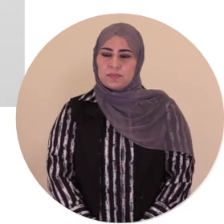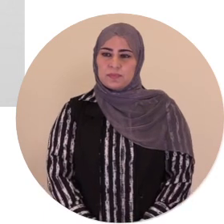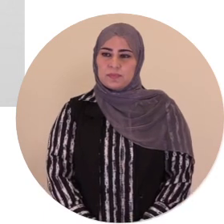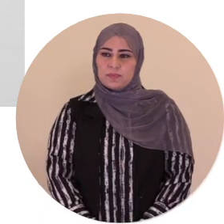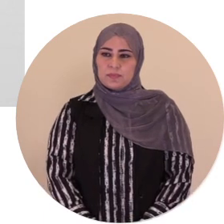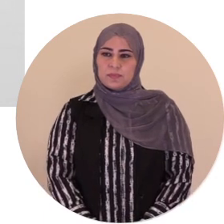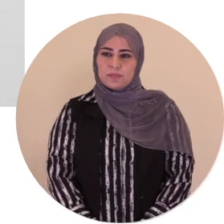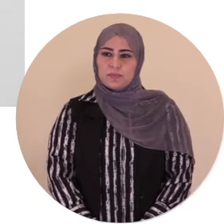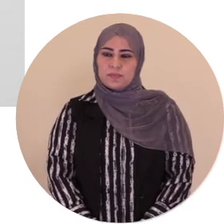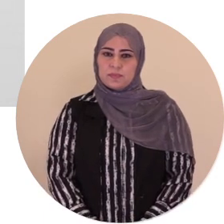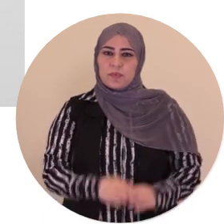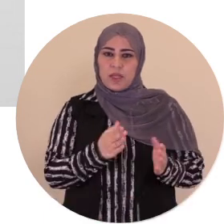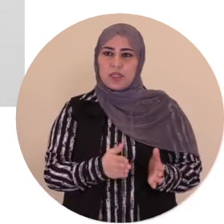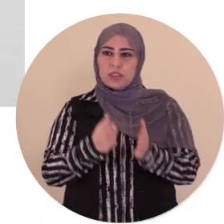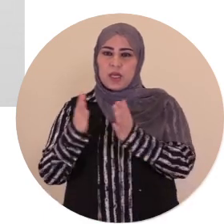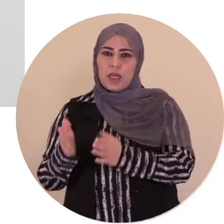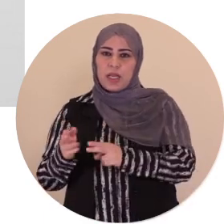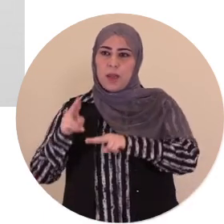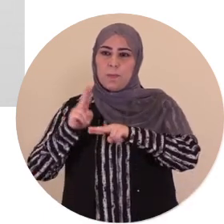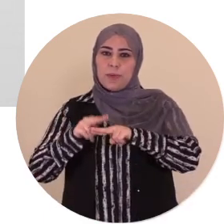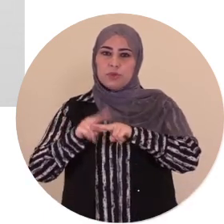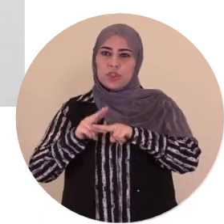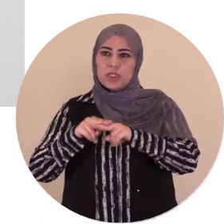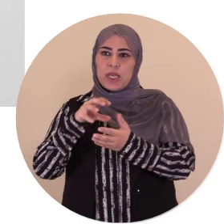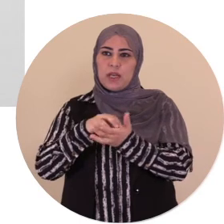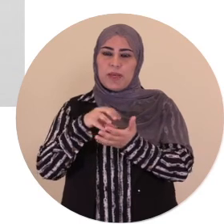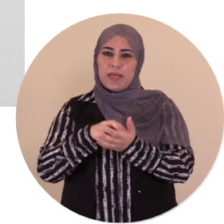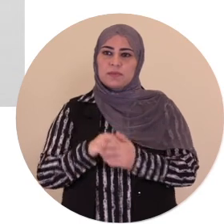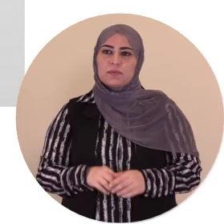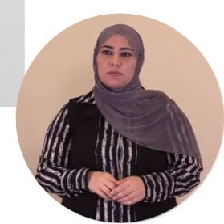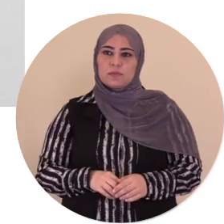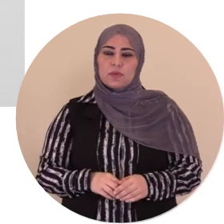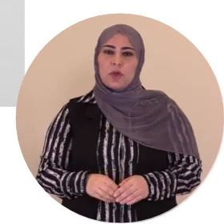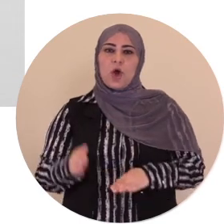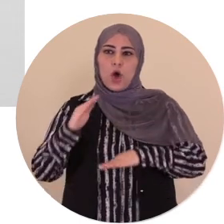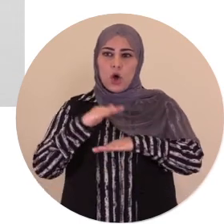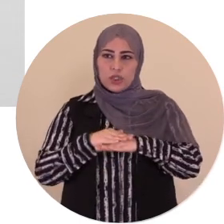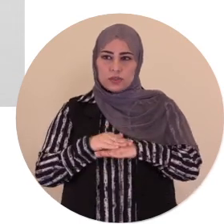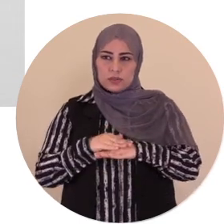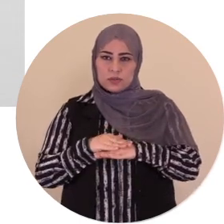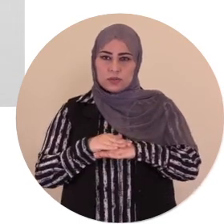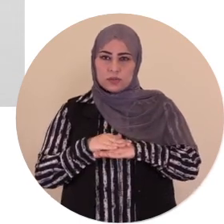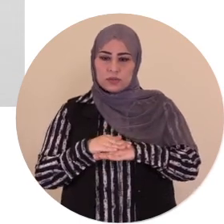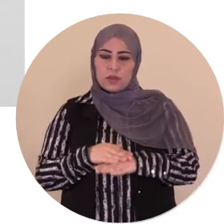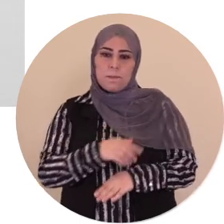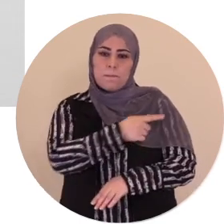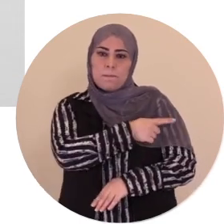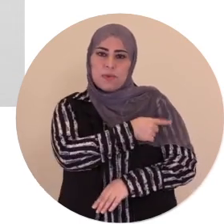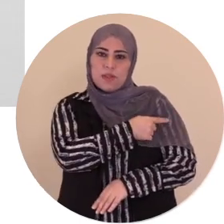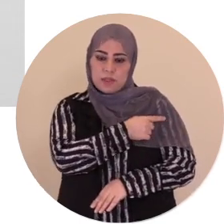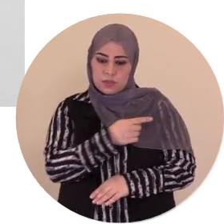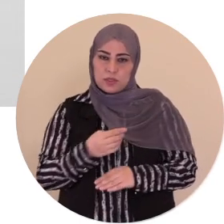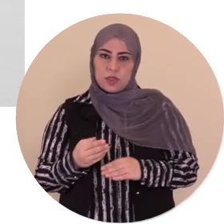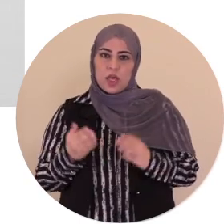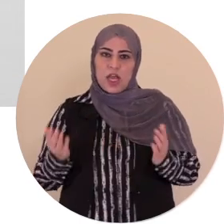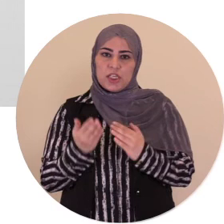with what's available. However, when it comes to prepositions of place, it's the same thing. On is when you put something on a